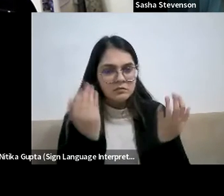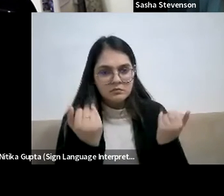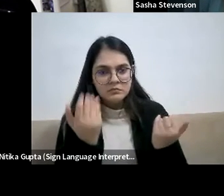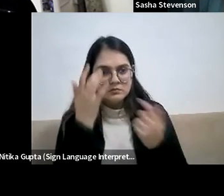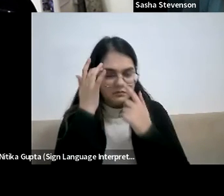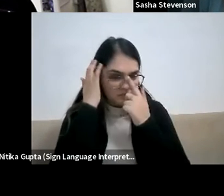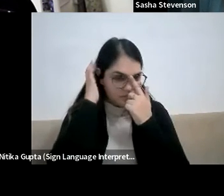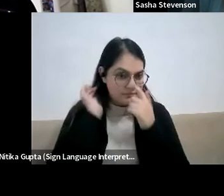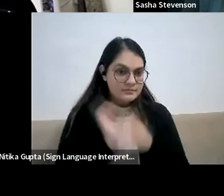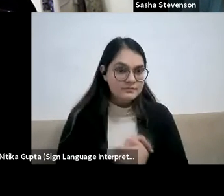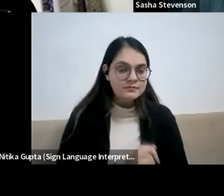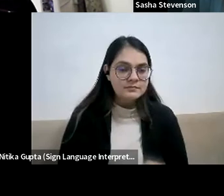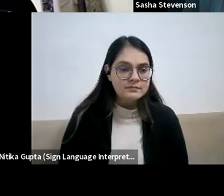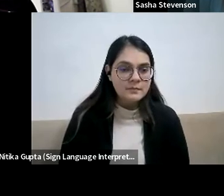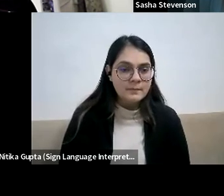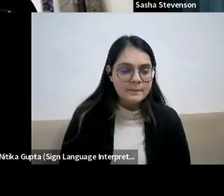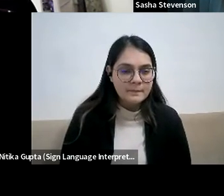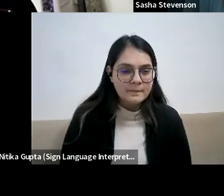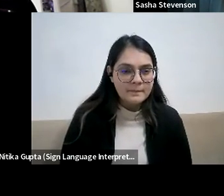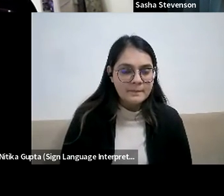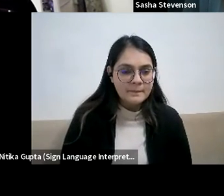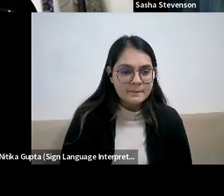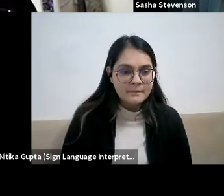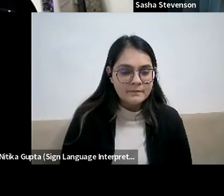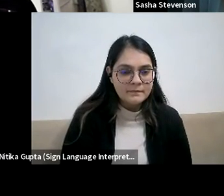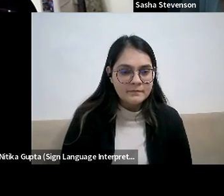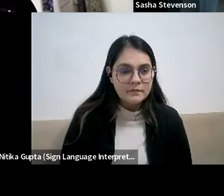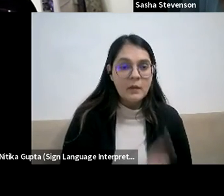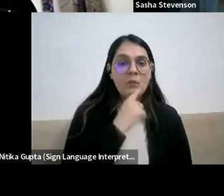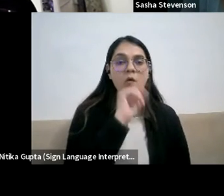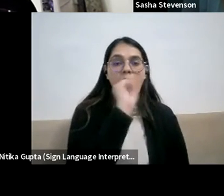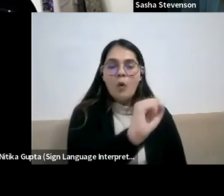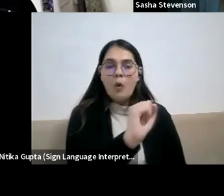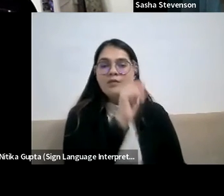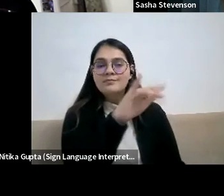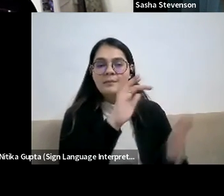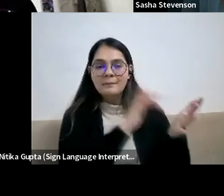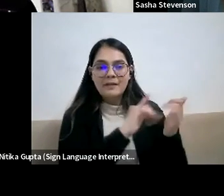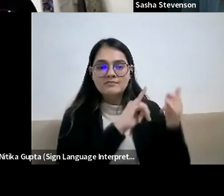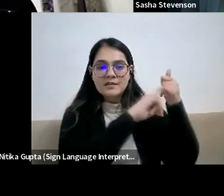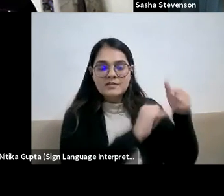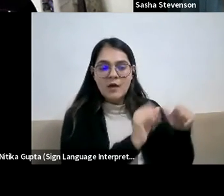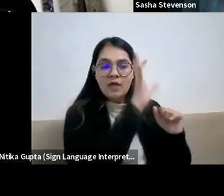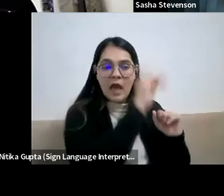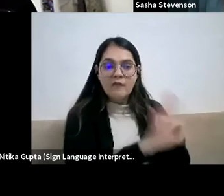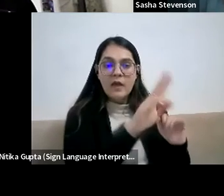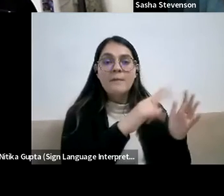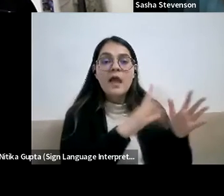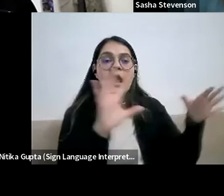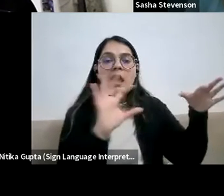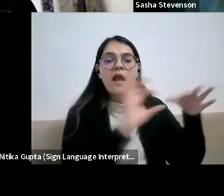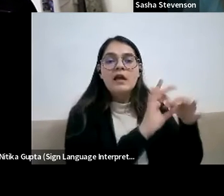can. We try and use the jurisprudence that's been developed in South Africa around things like meaningful engagement, which was